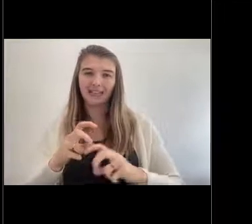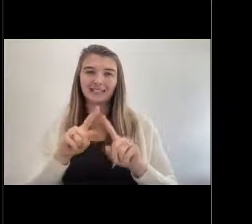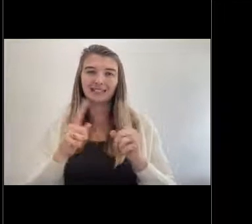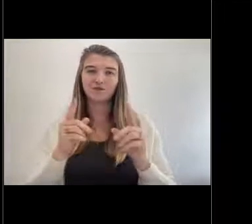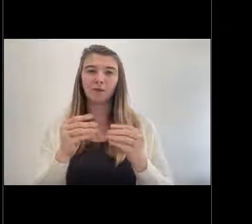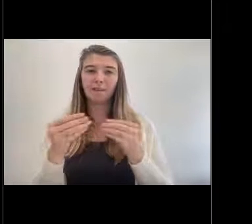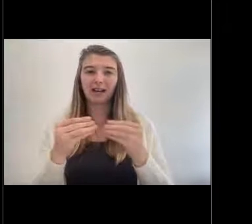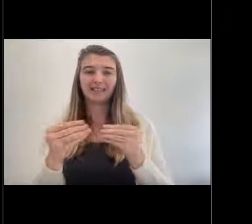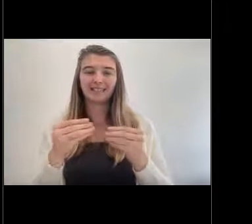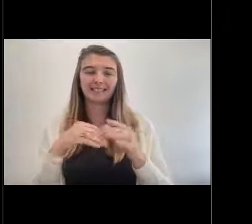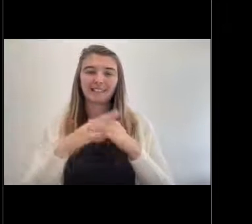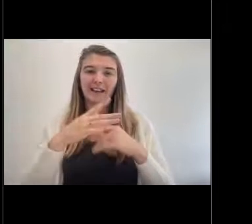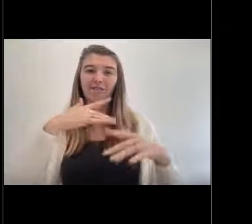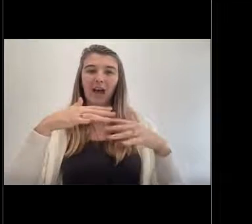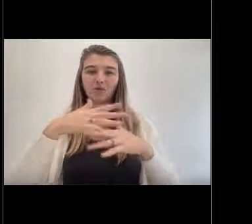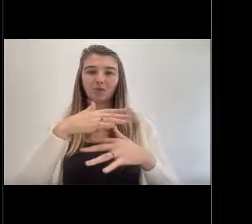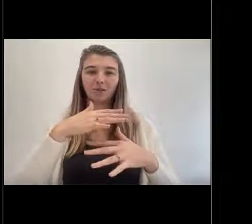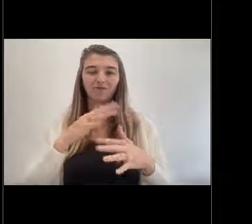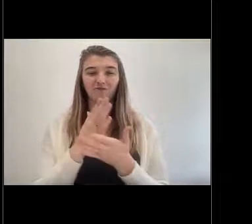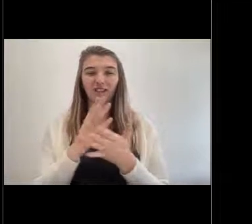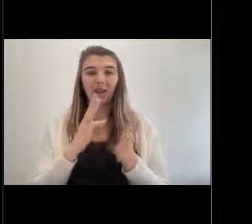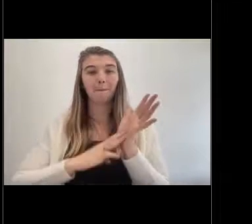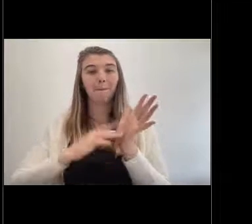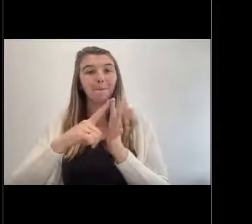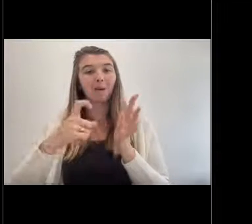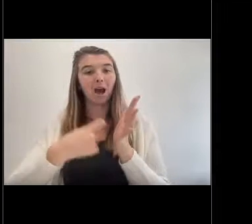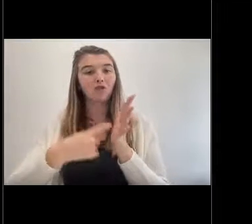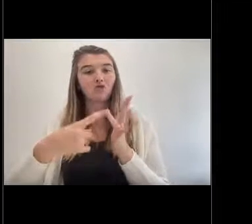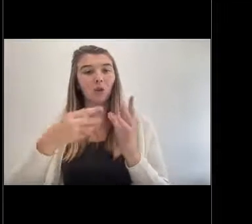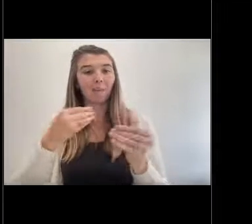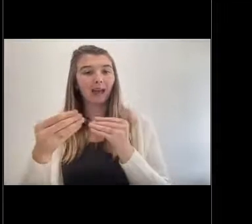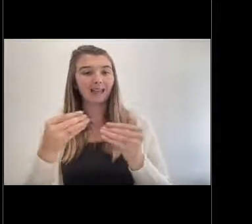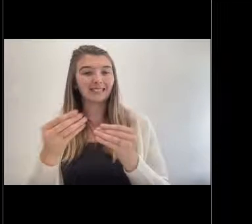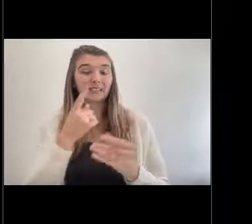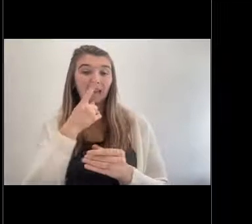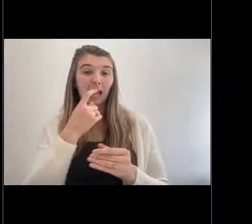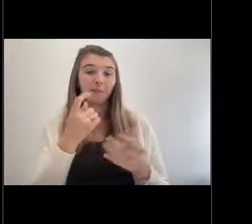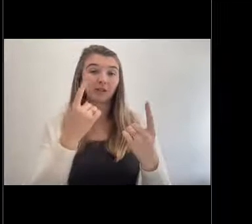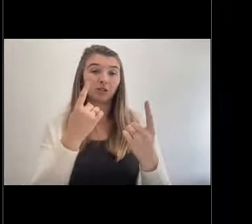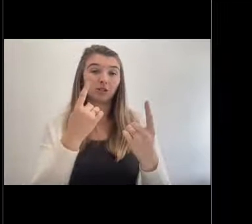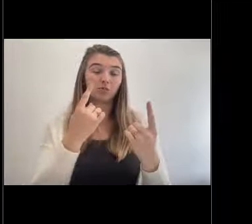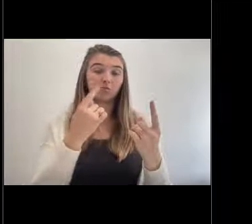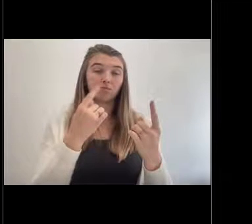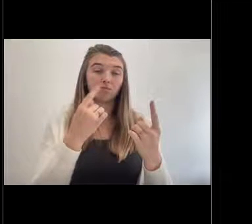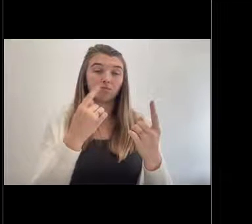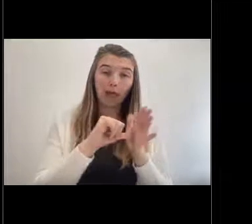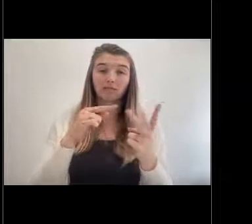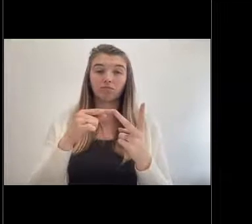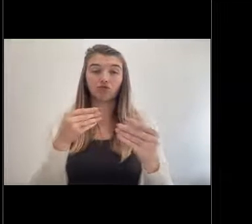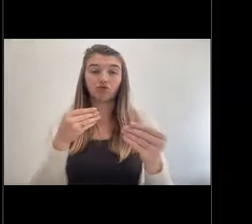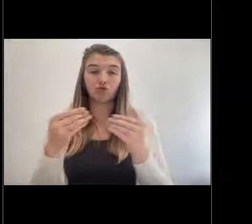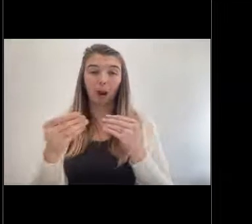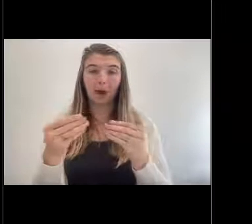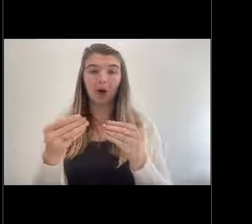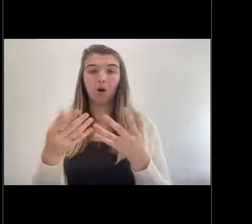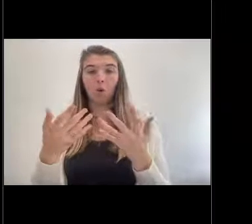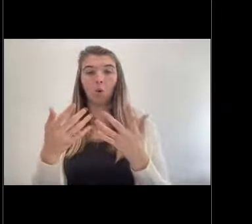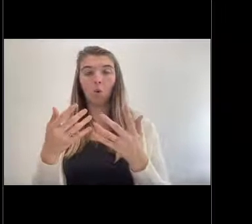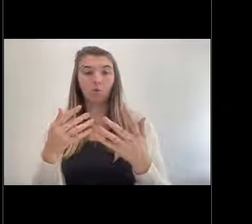defined as any solid particle or rubber that is between 5 millimeters and 1